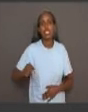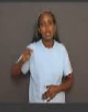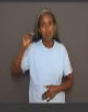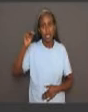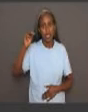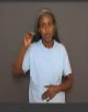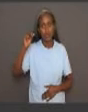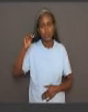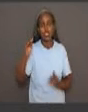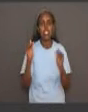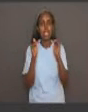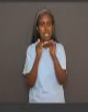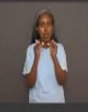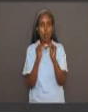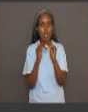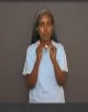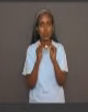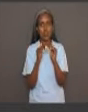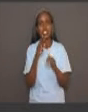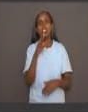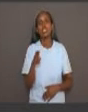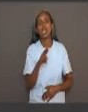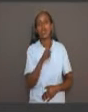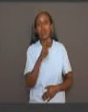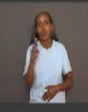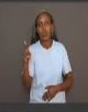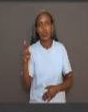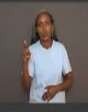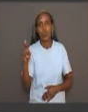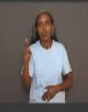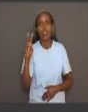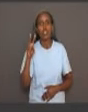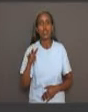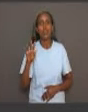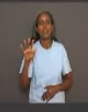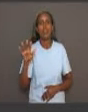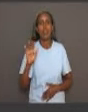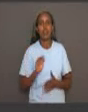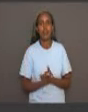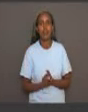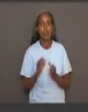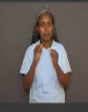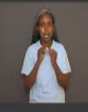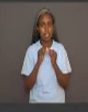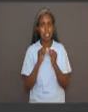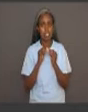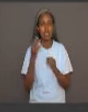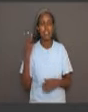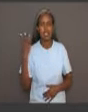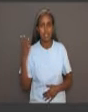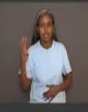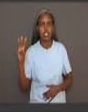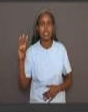this case, the magnitude is equal to the root of